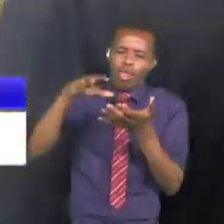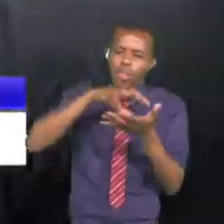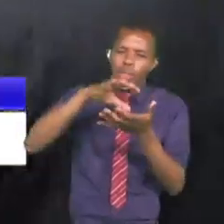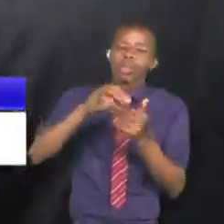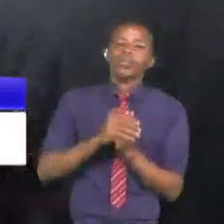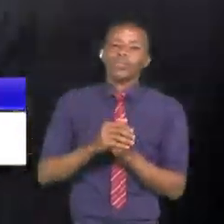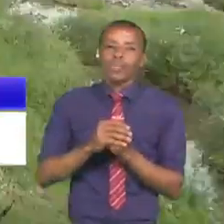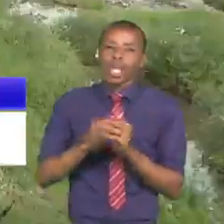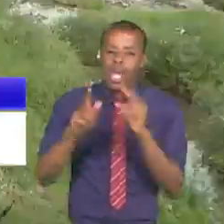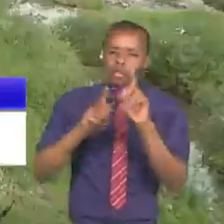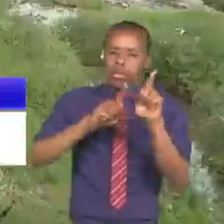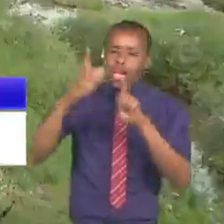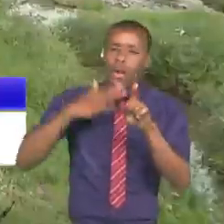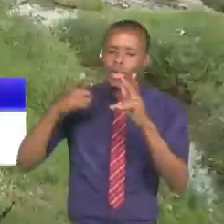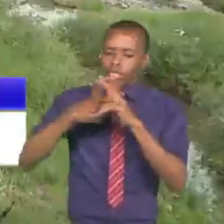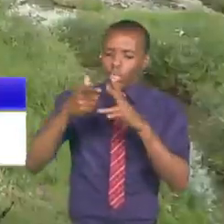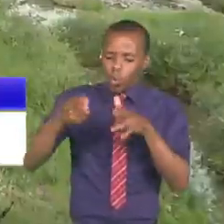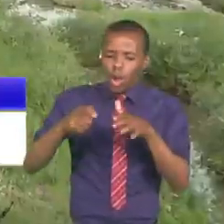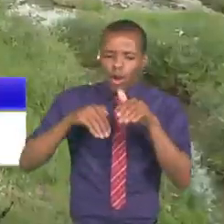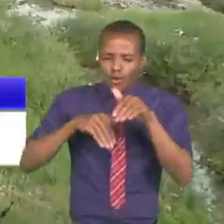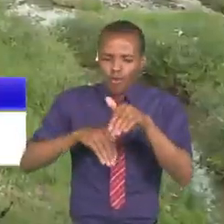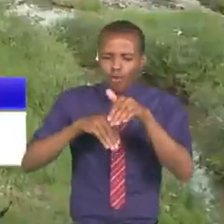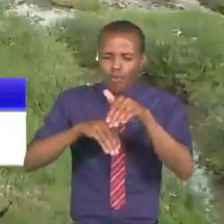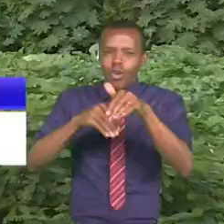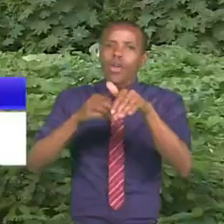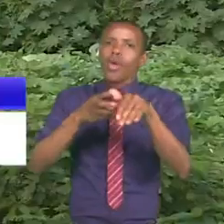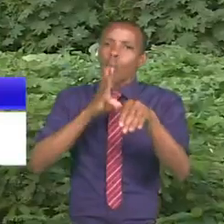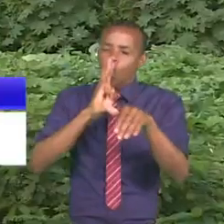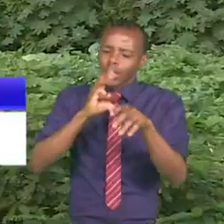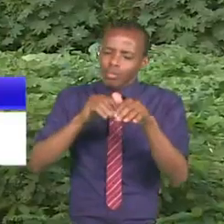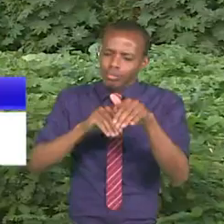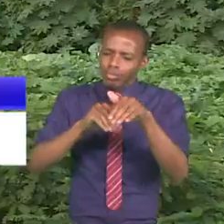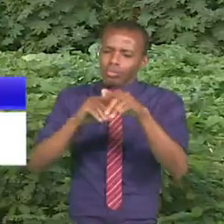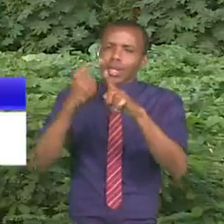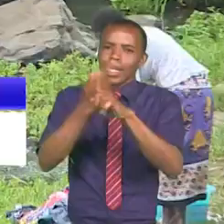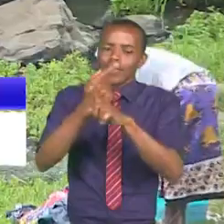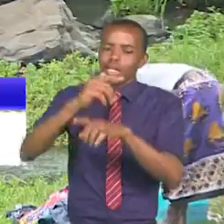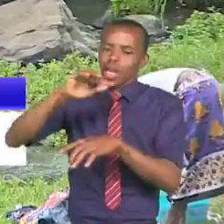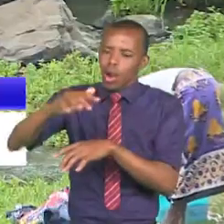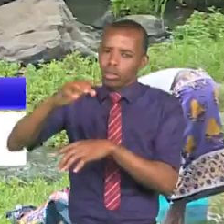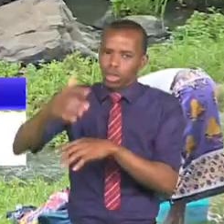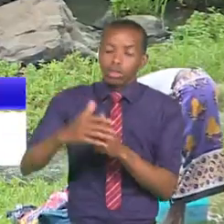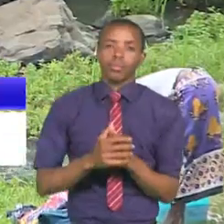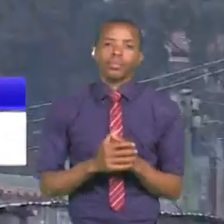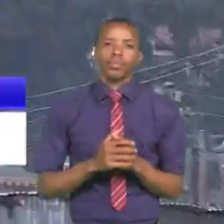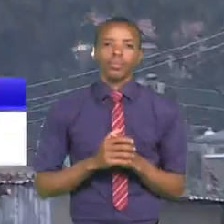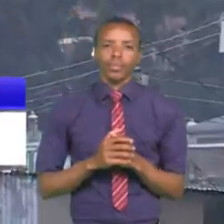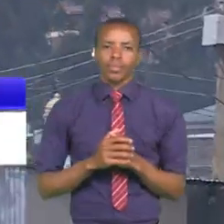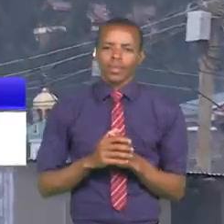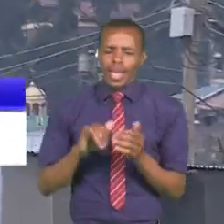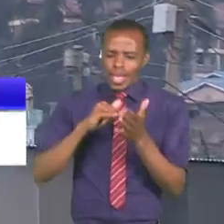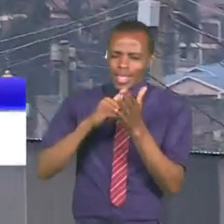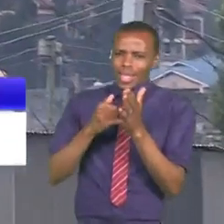Our journey started right here as we followed the passage of this river through various counties. Just a